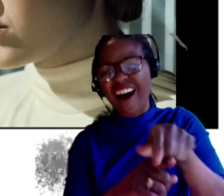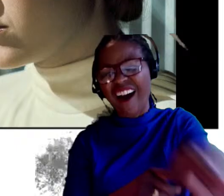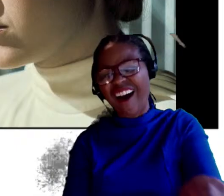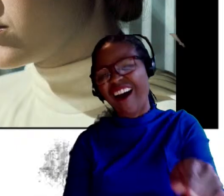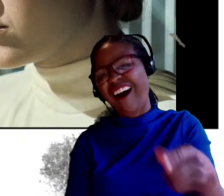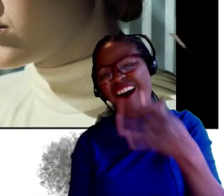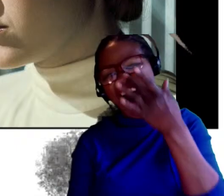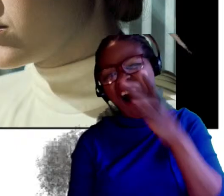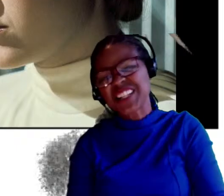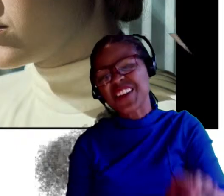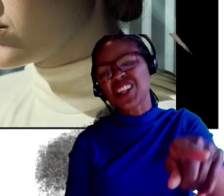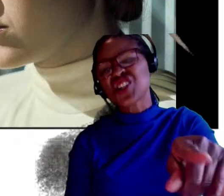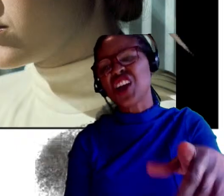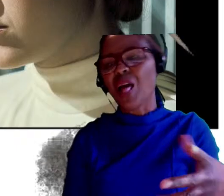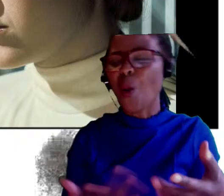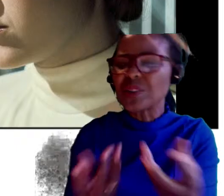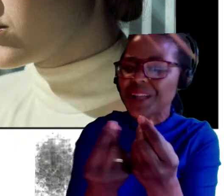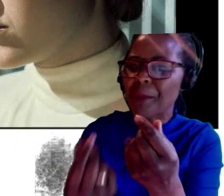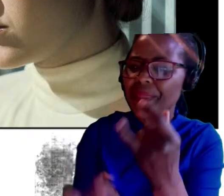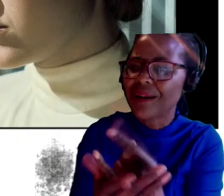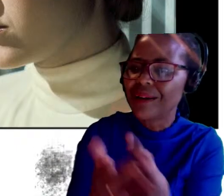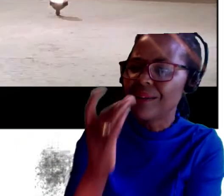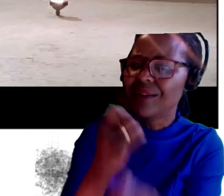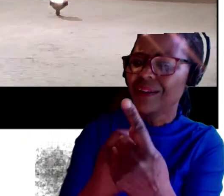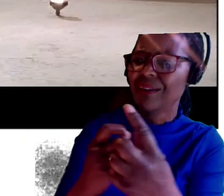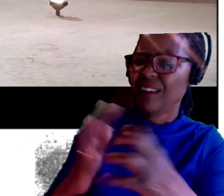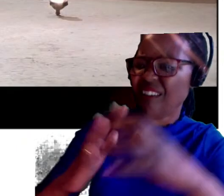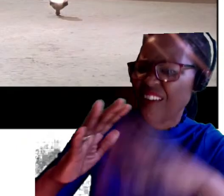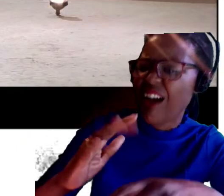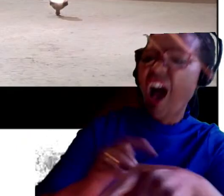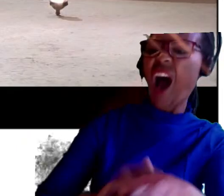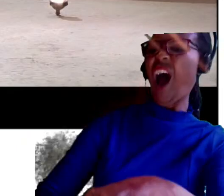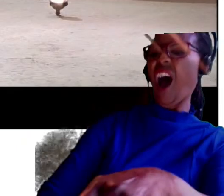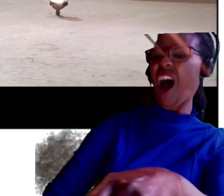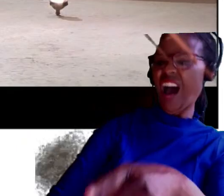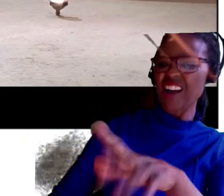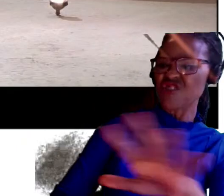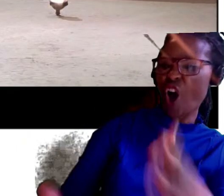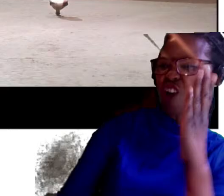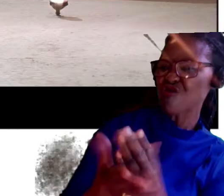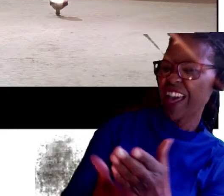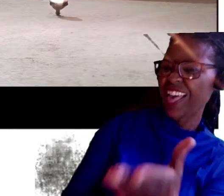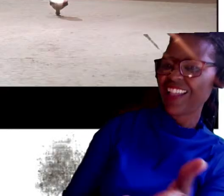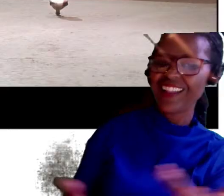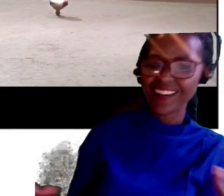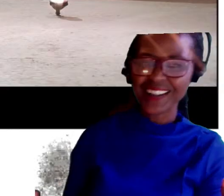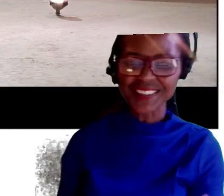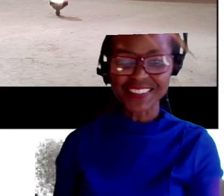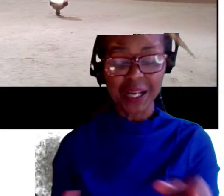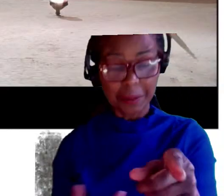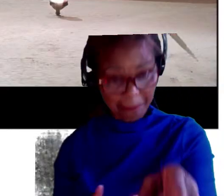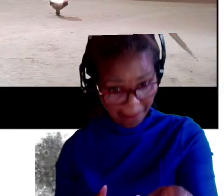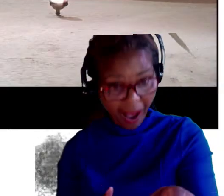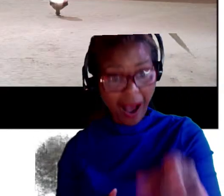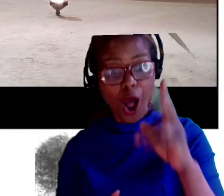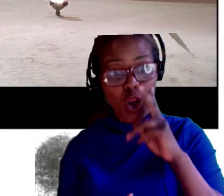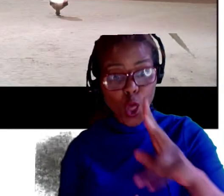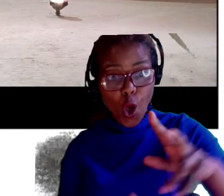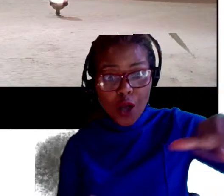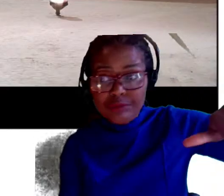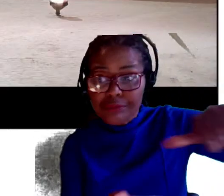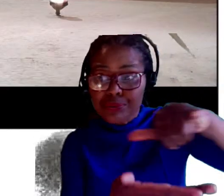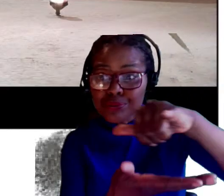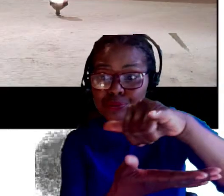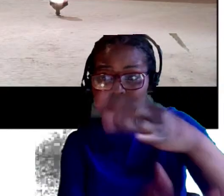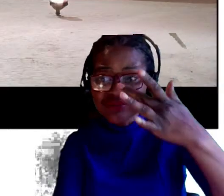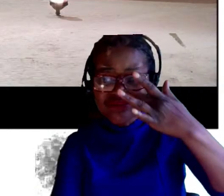that. The fastest ship in the galaxy is also a total improvised mess, a faulty hot rod. And I'd argue that